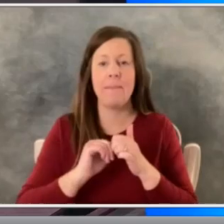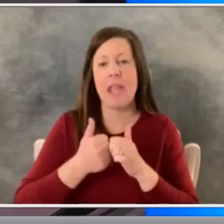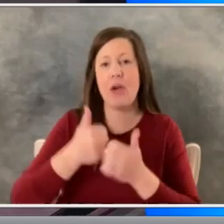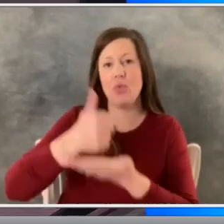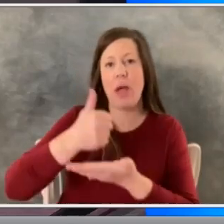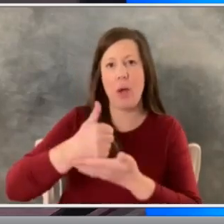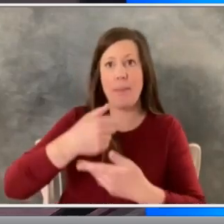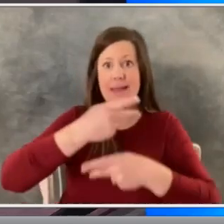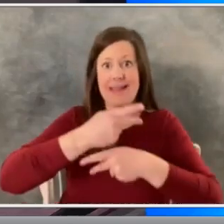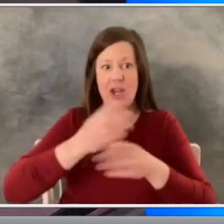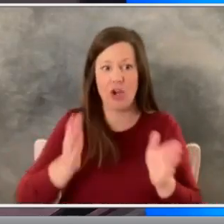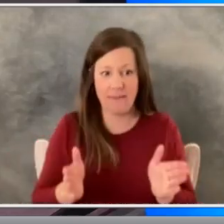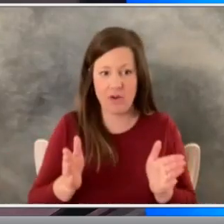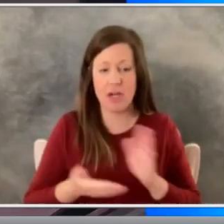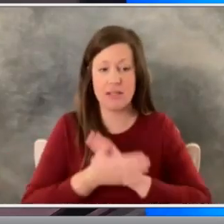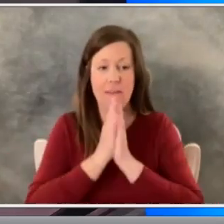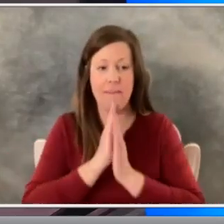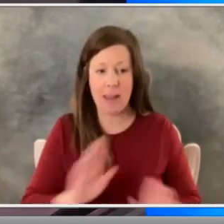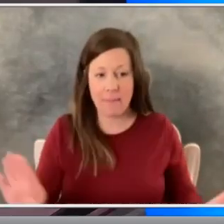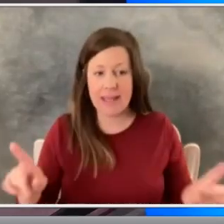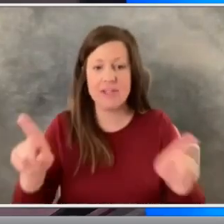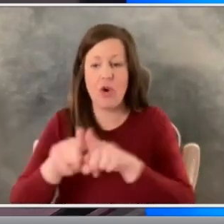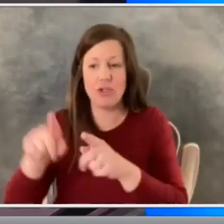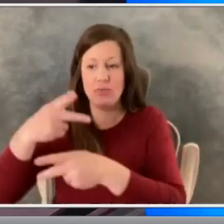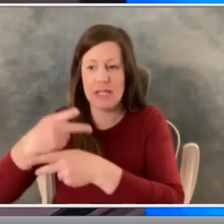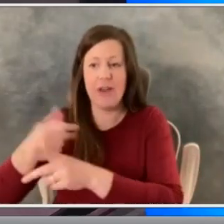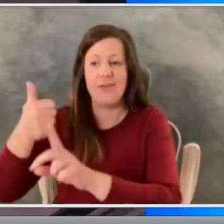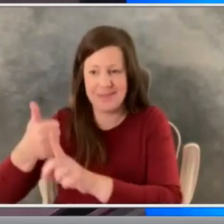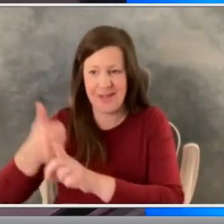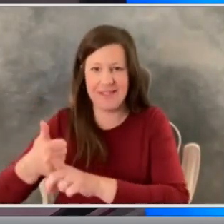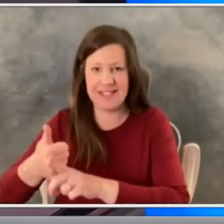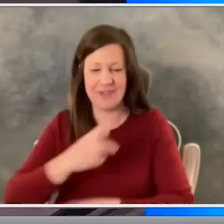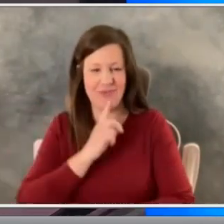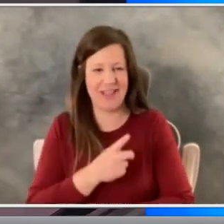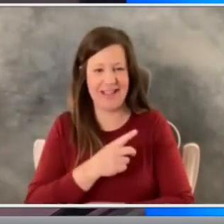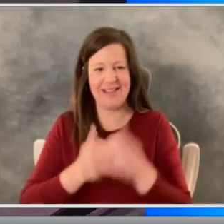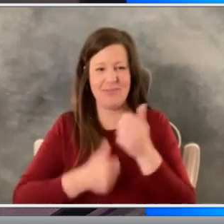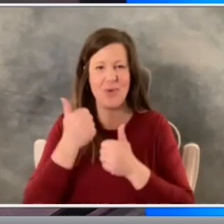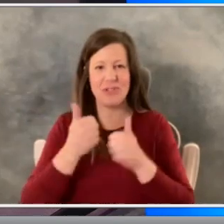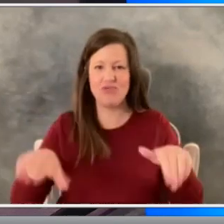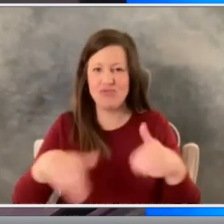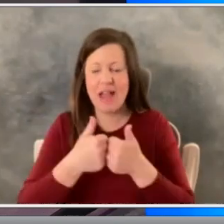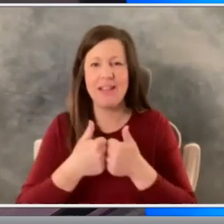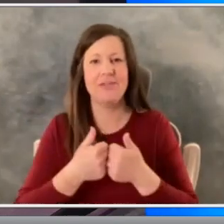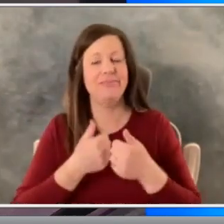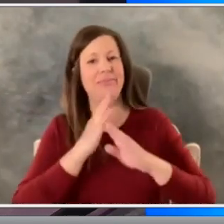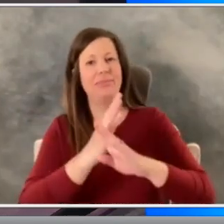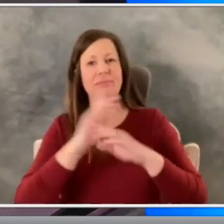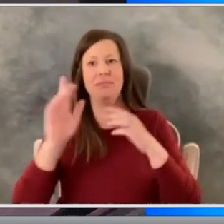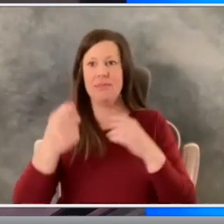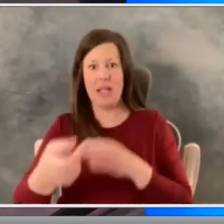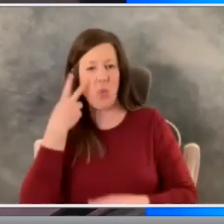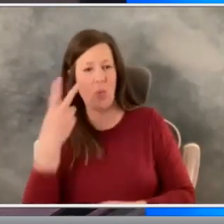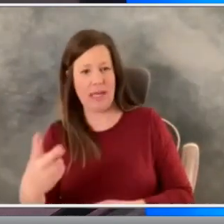make peace with also caring for themselves. What is the biggest obstacle that you always witness when you're trying to get